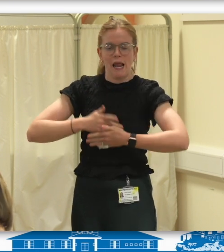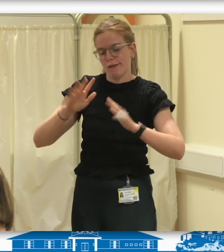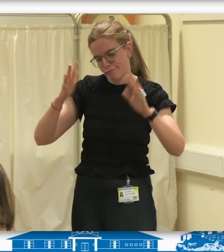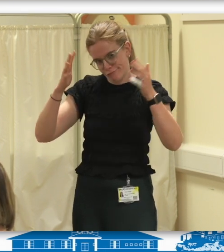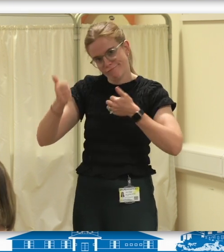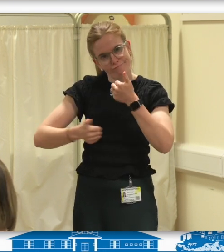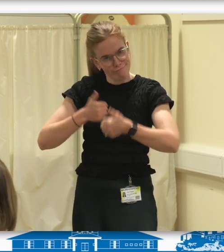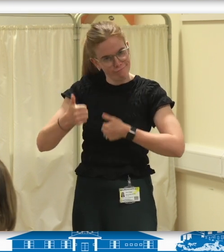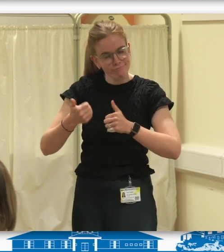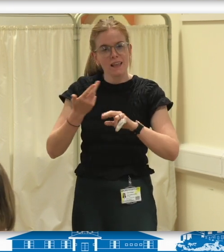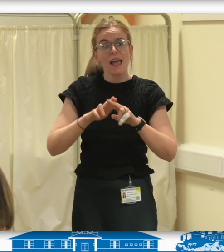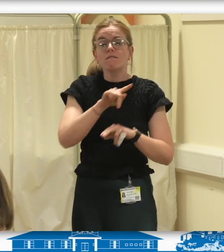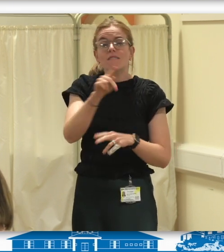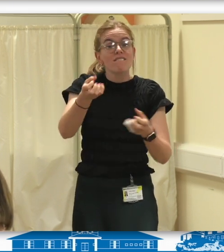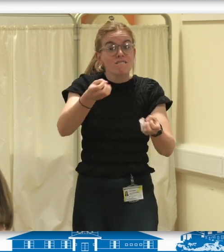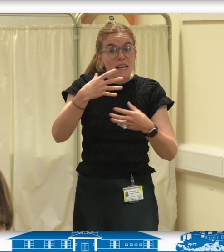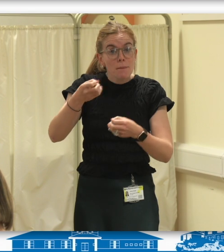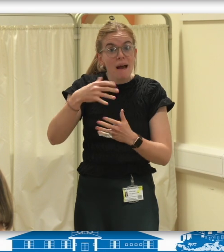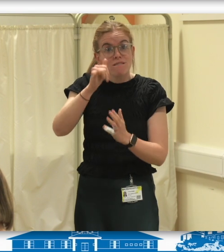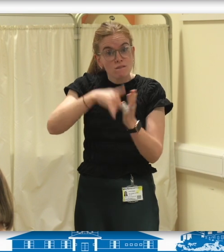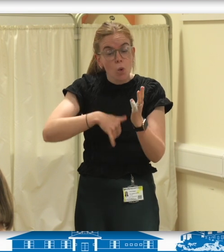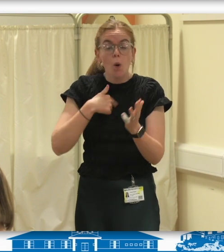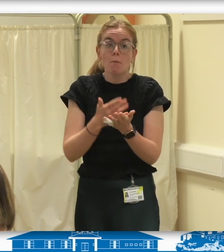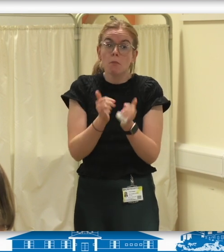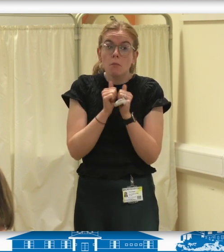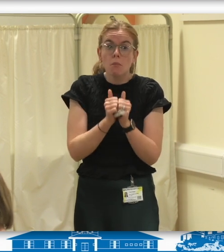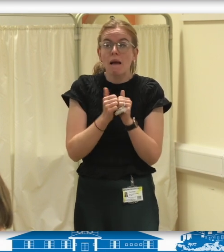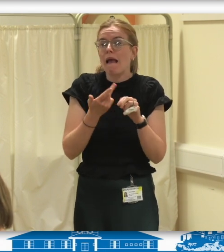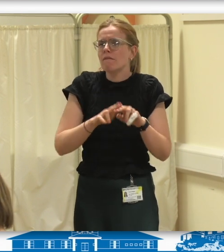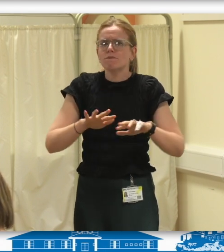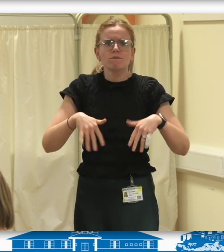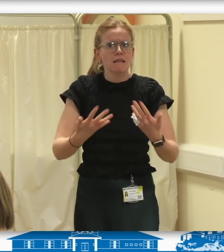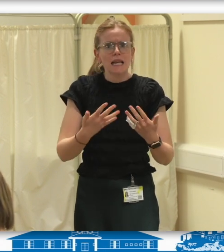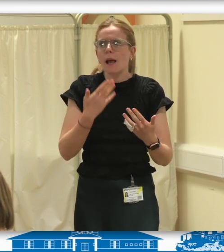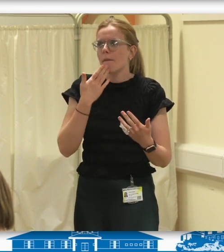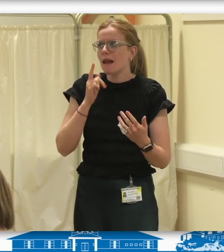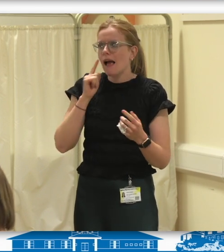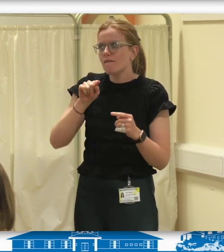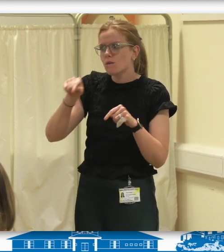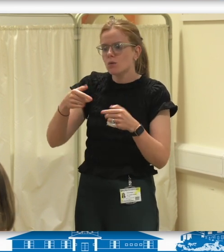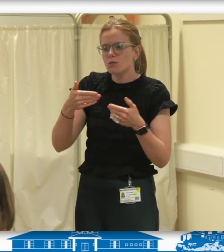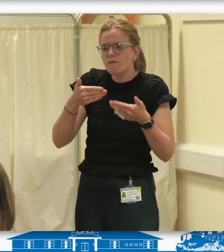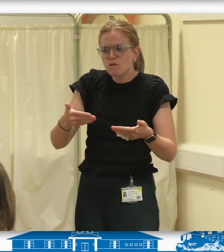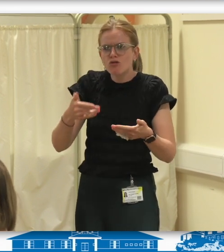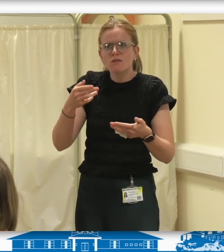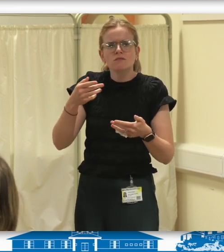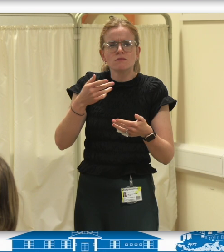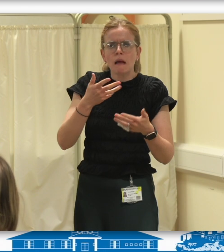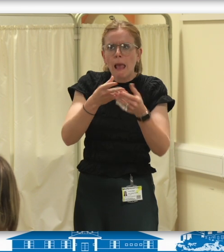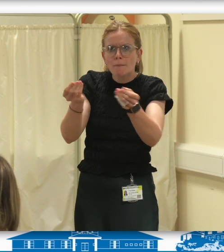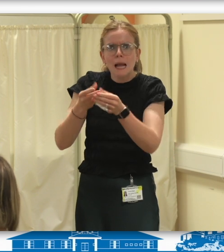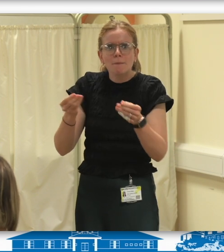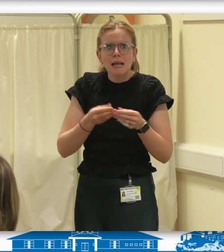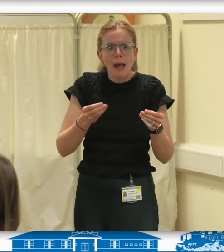us. If you've got a feedback form, we're really grateful for it. If you haven't got one, there are plenty at the front where everybody left empty seats for some